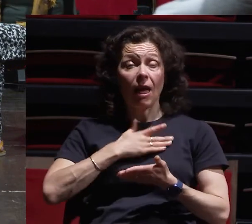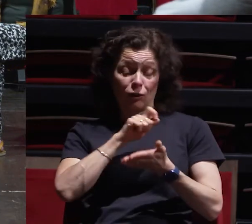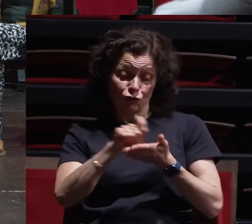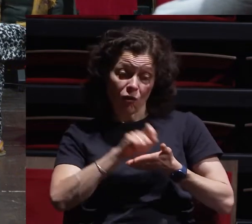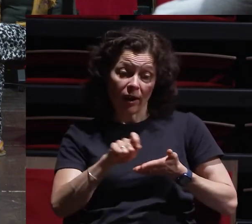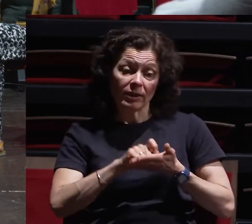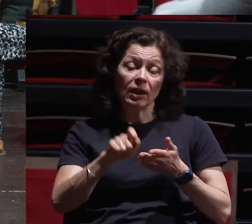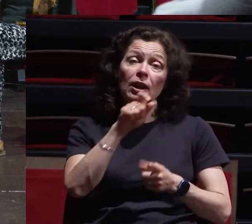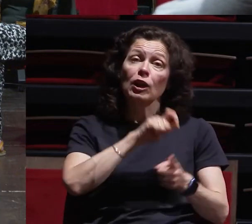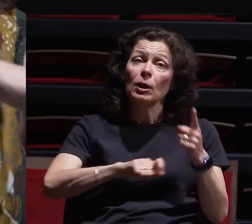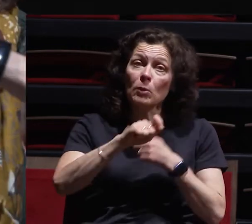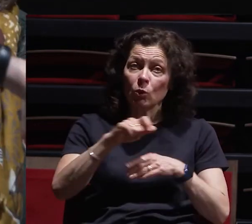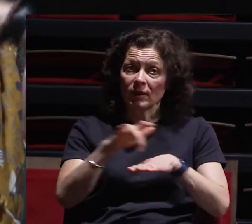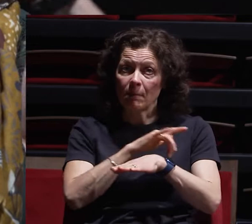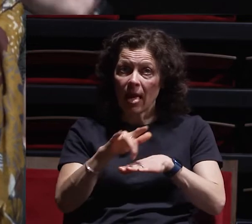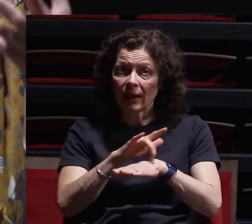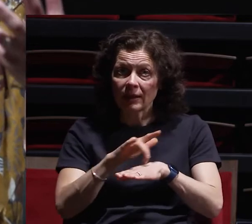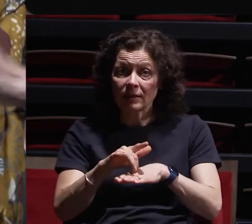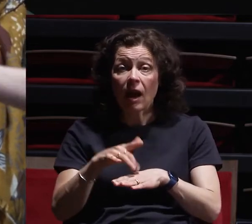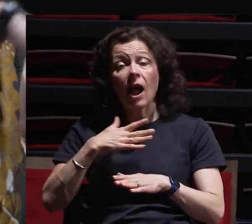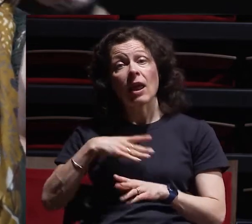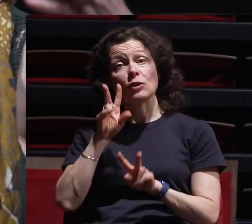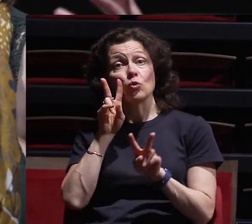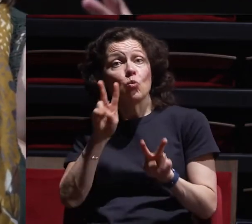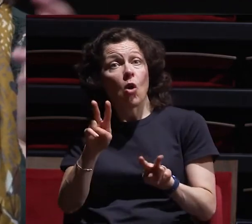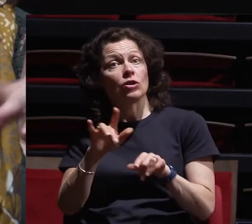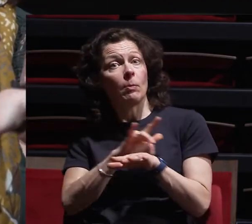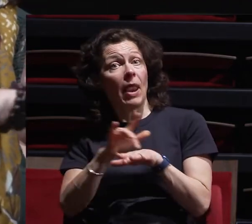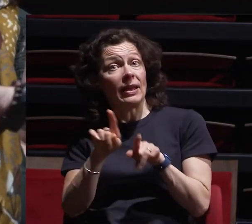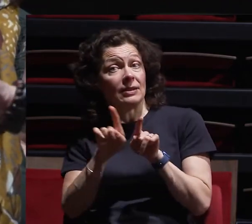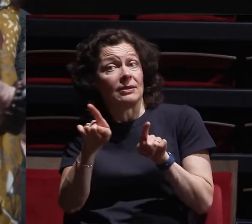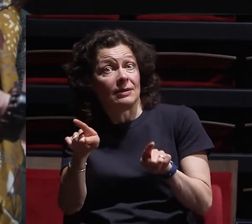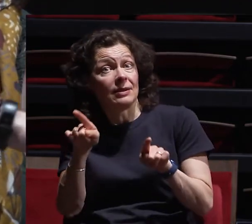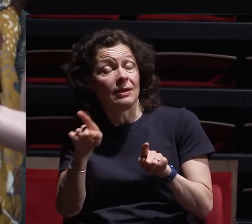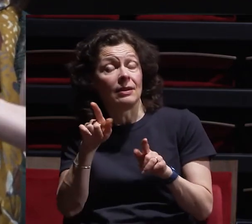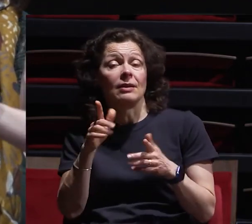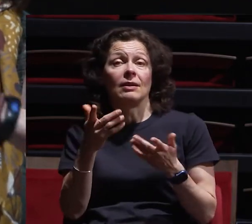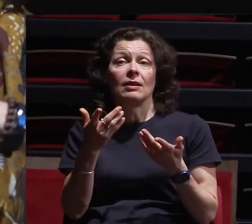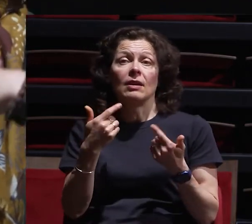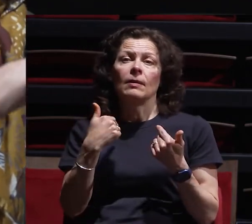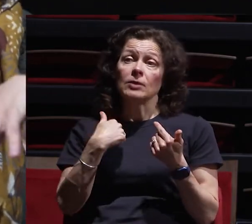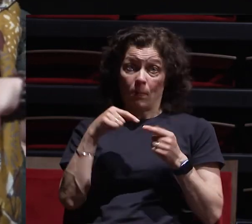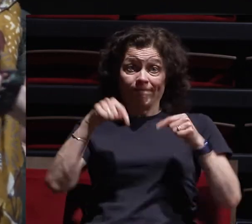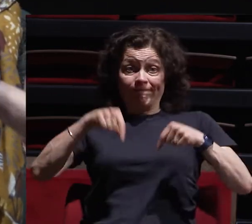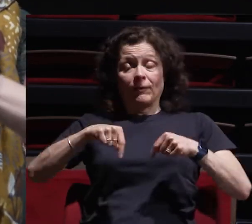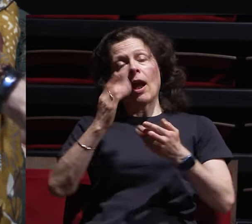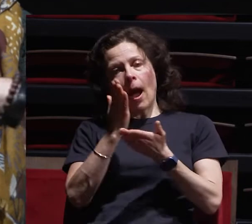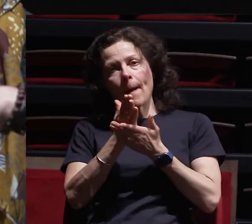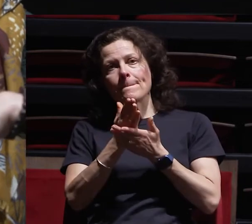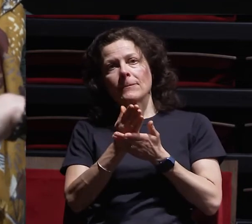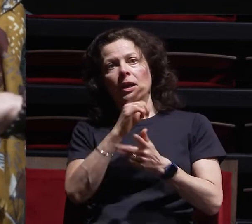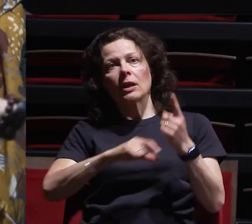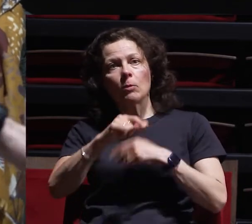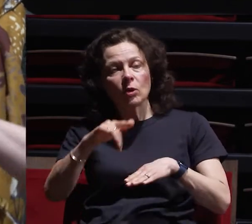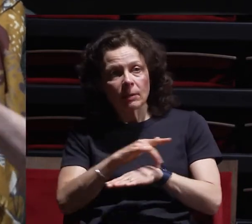plays. I like to watch ensemble plays. And so this is very much a community